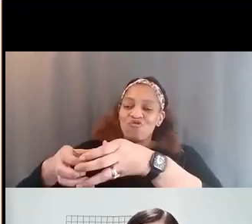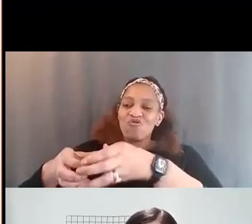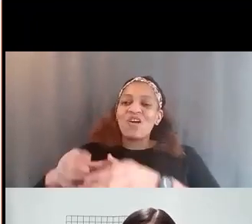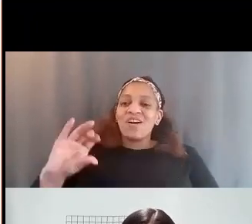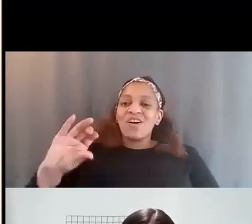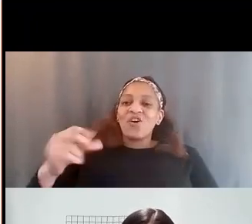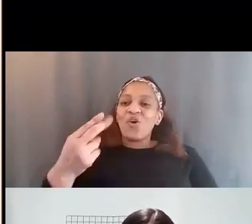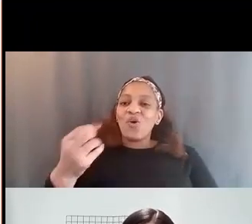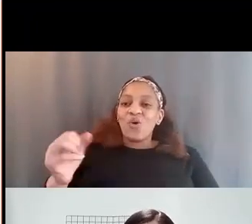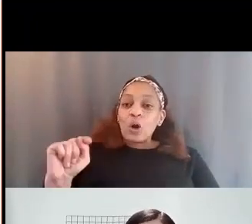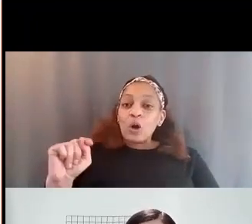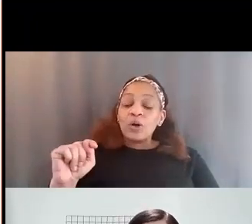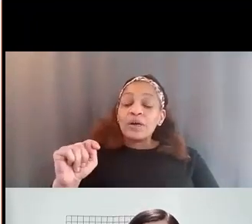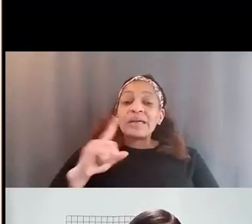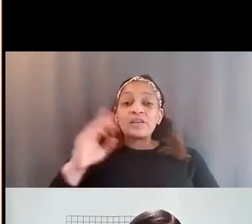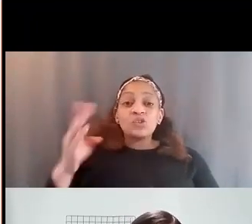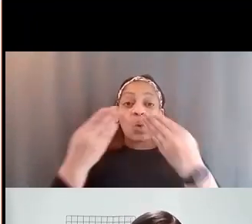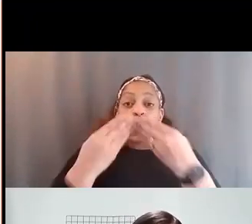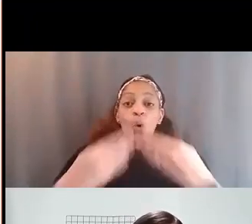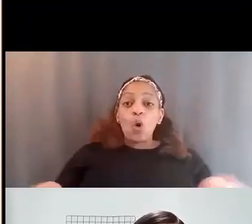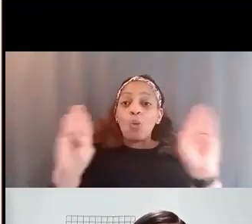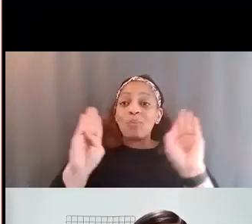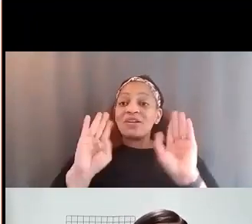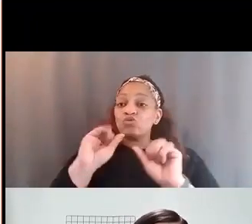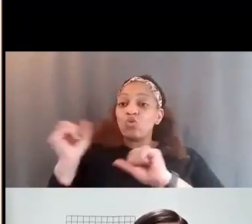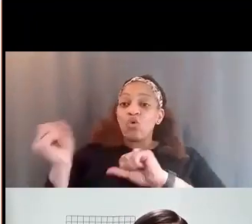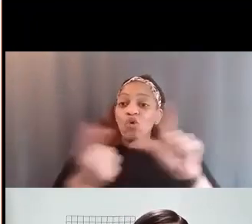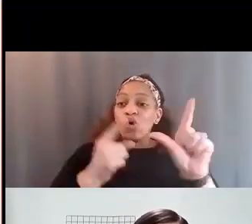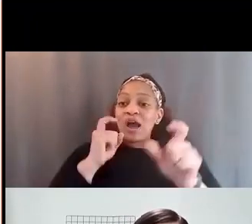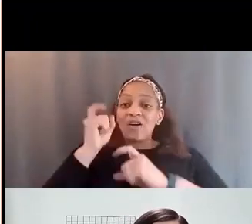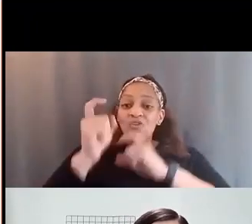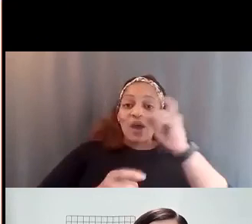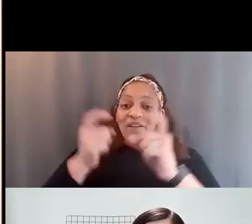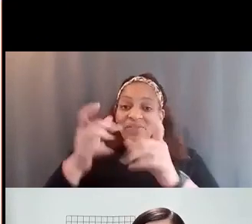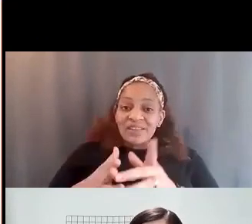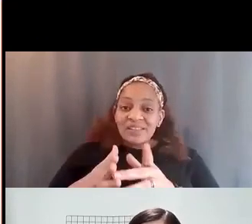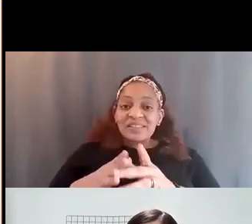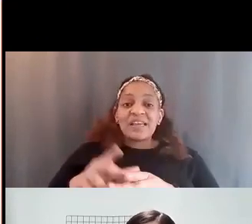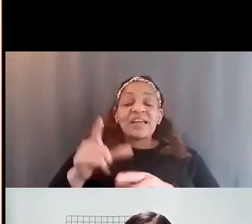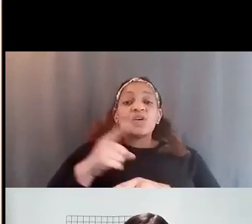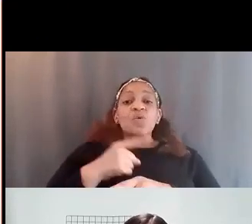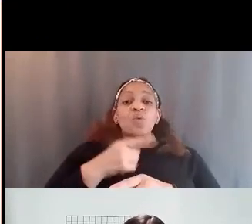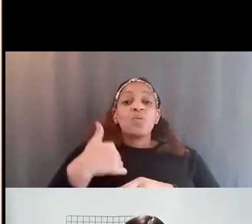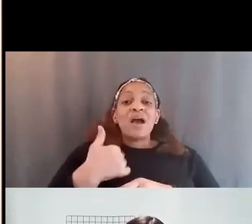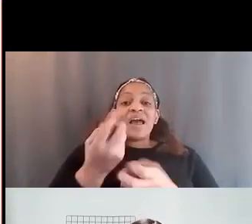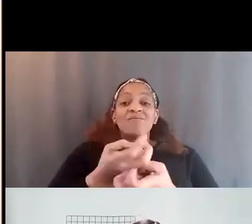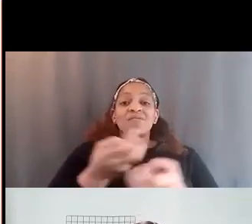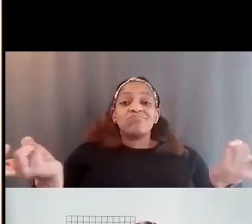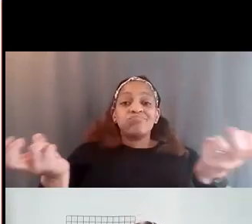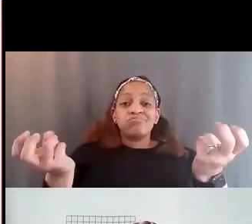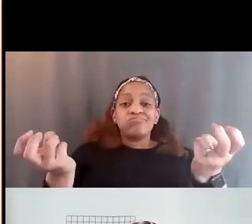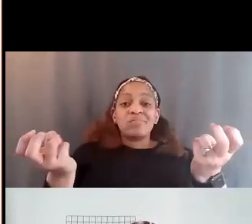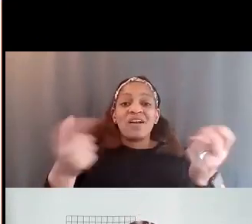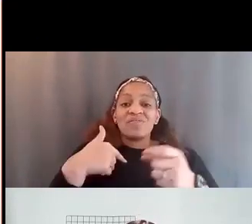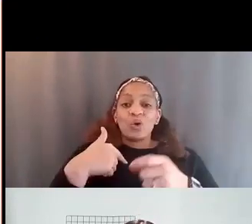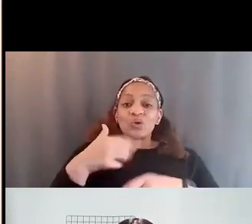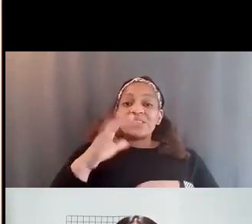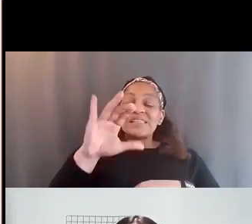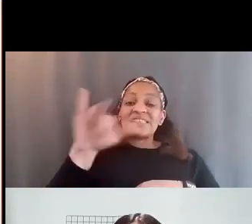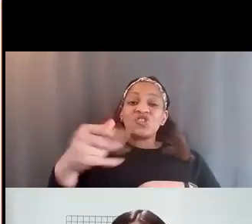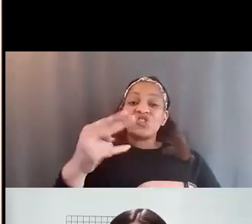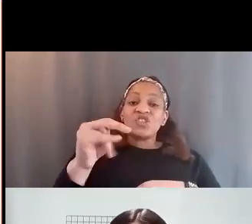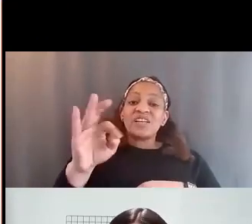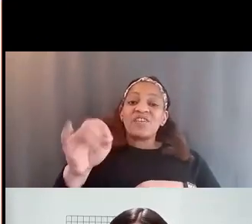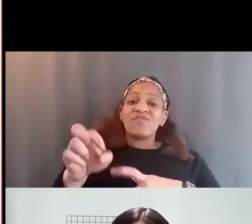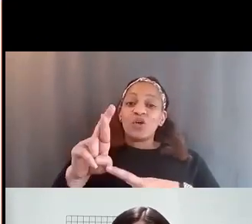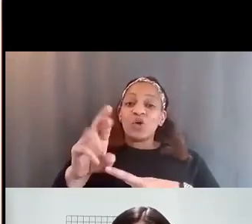all grantees. Co-facilitators are Jennifer White from Able Opportunities and the AT3 Center. This